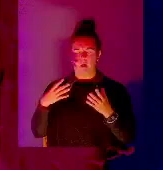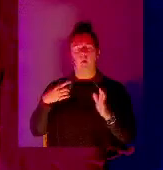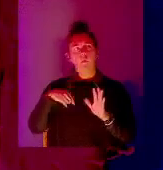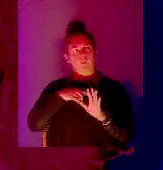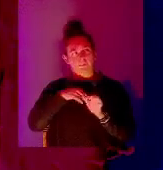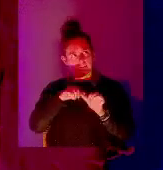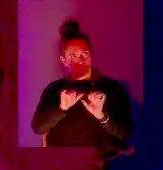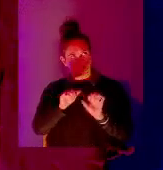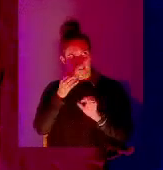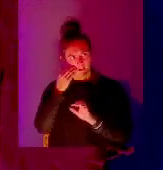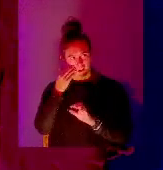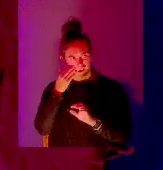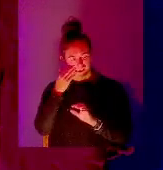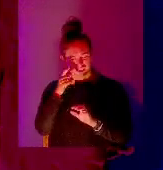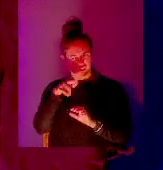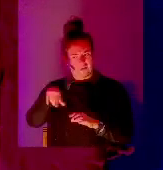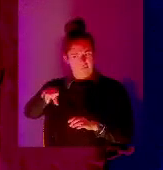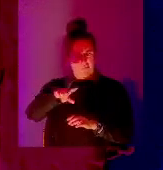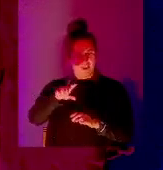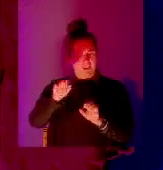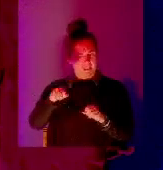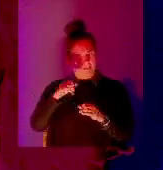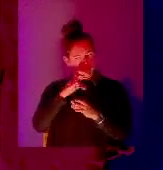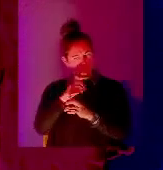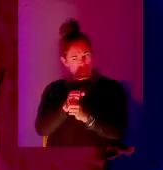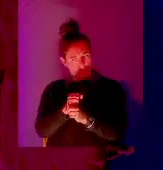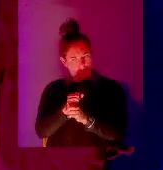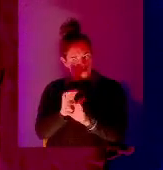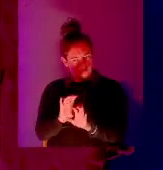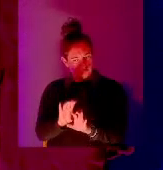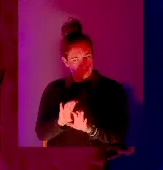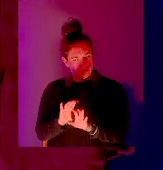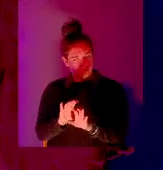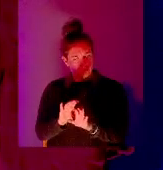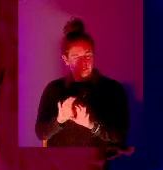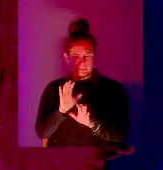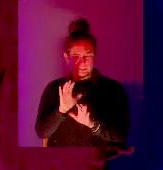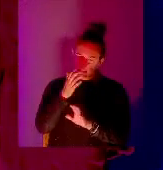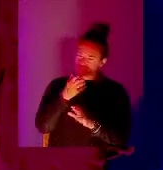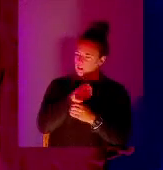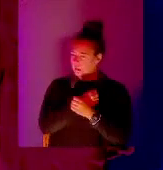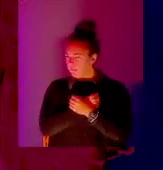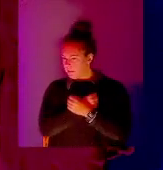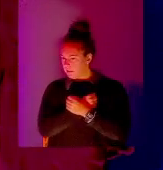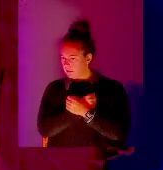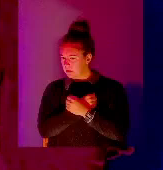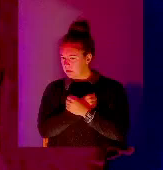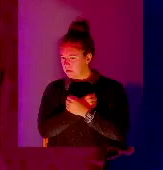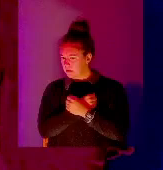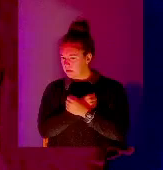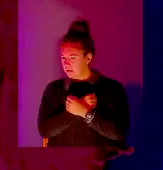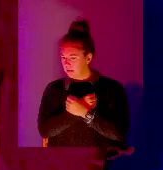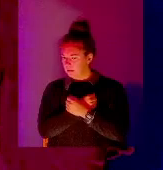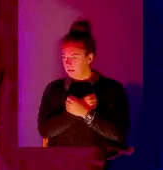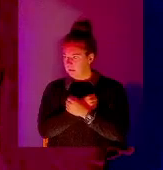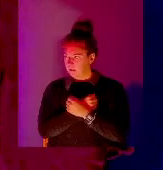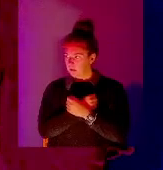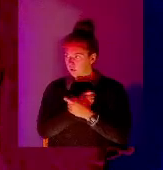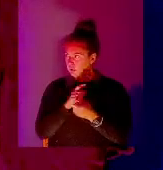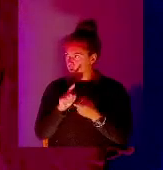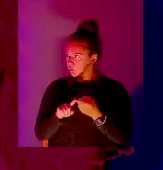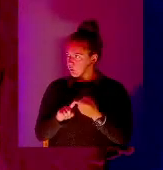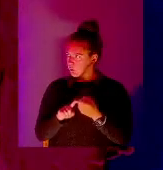be very attractive. They seem loving to be willing to embrace